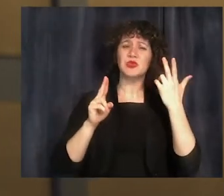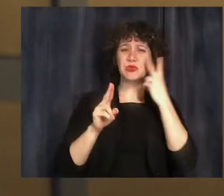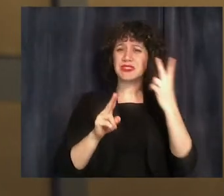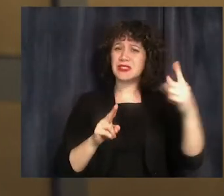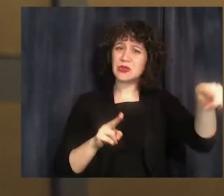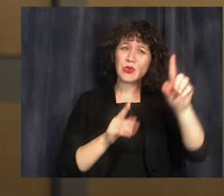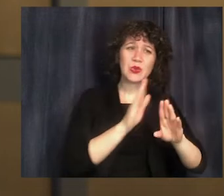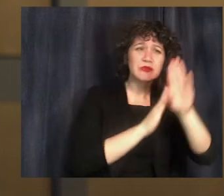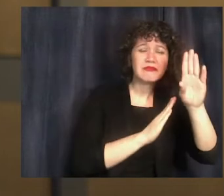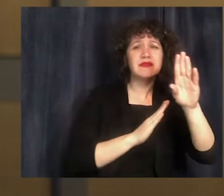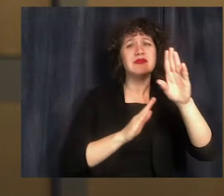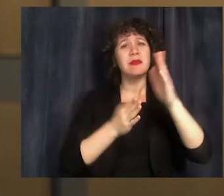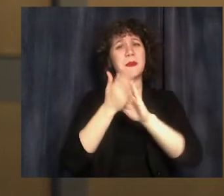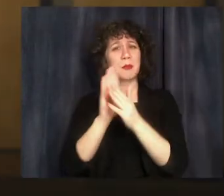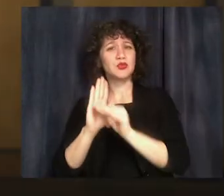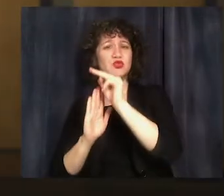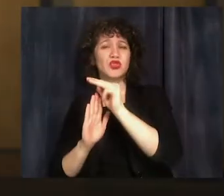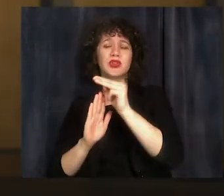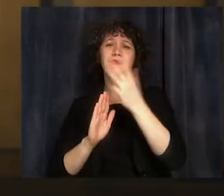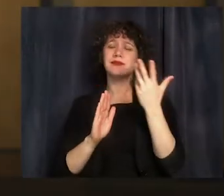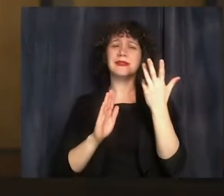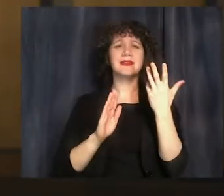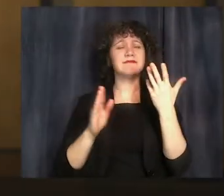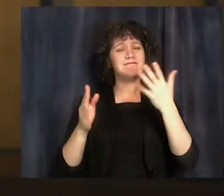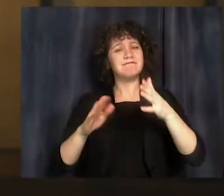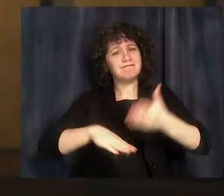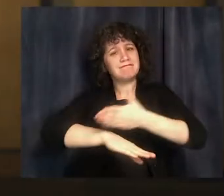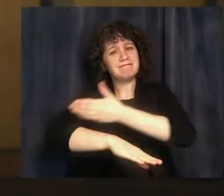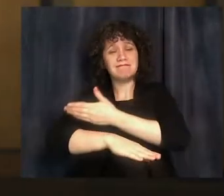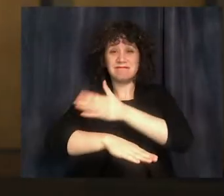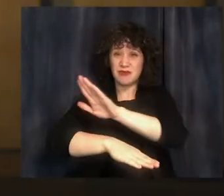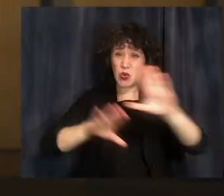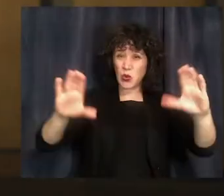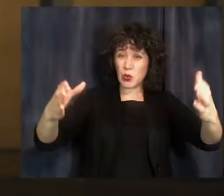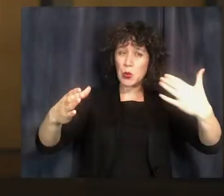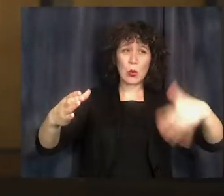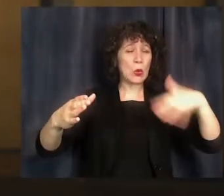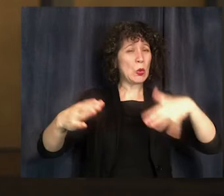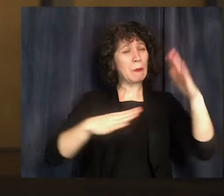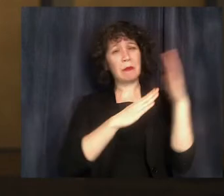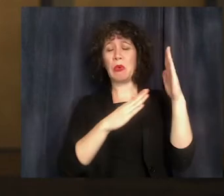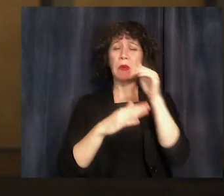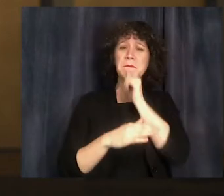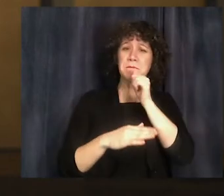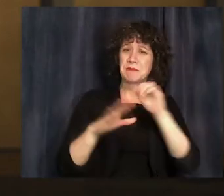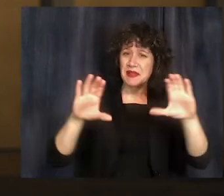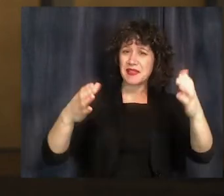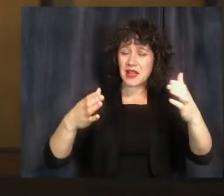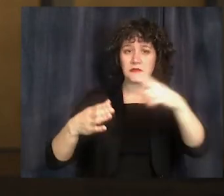and grapple with global and personal reflection. As a group, you are the most resilient class I have worked with. You are